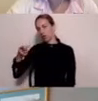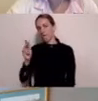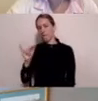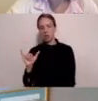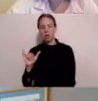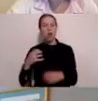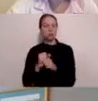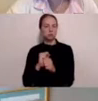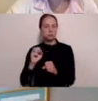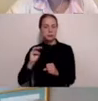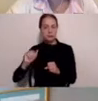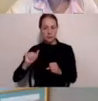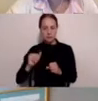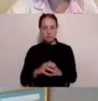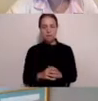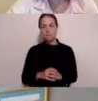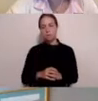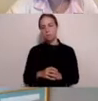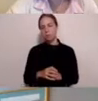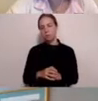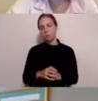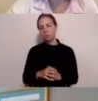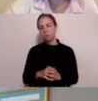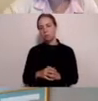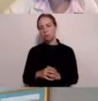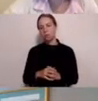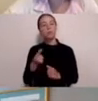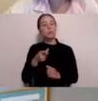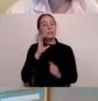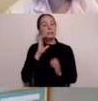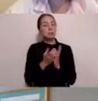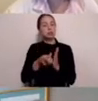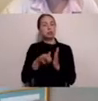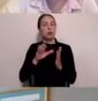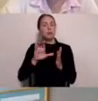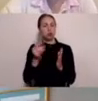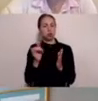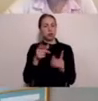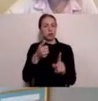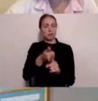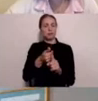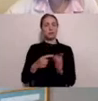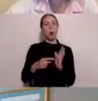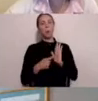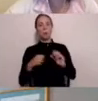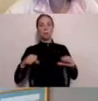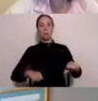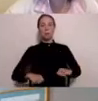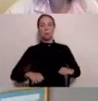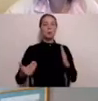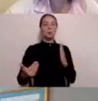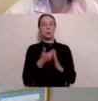we're so pleased about that. This is a photo of a child who is showing off a newly diagnosed package.